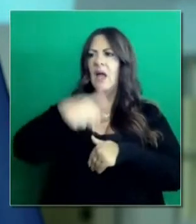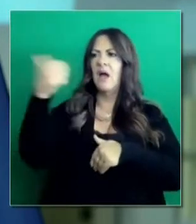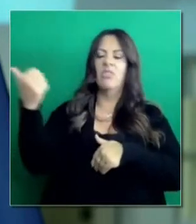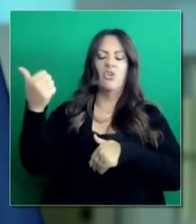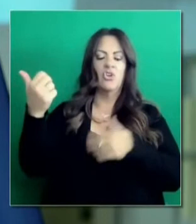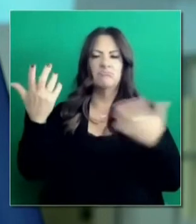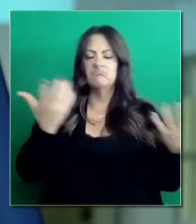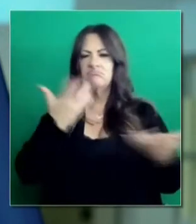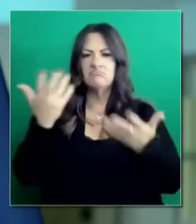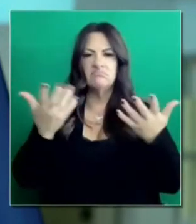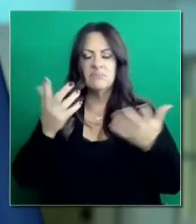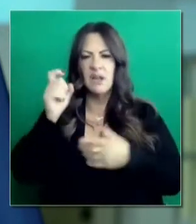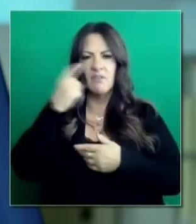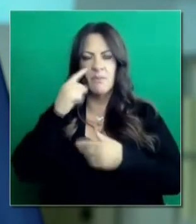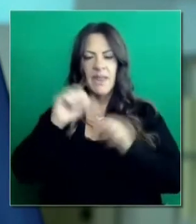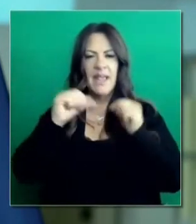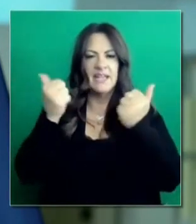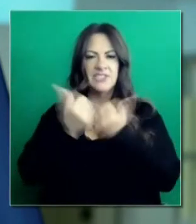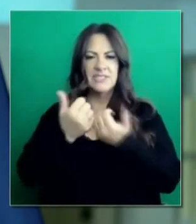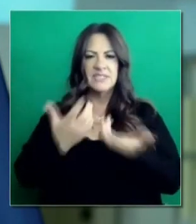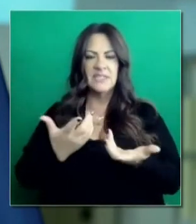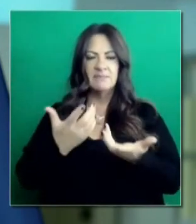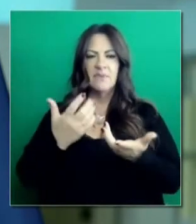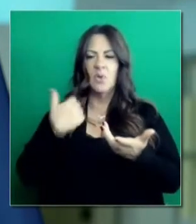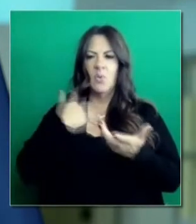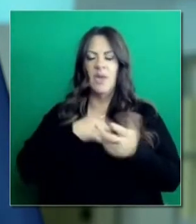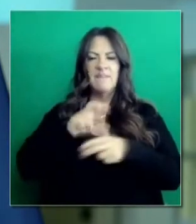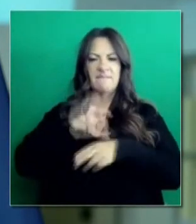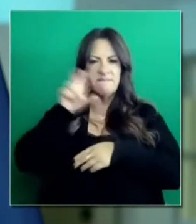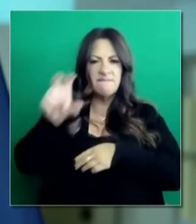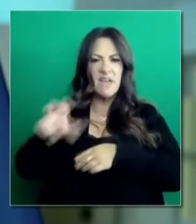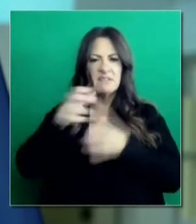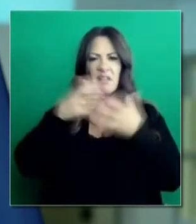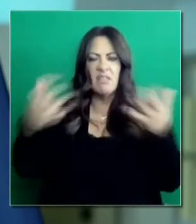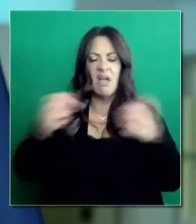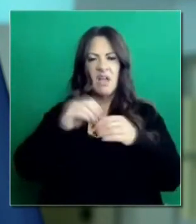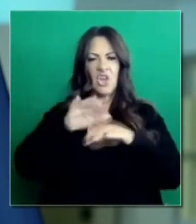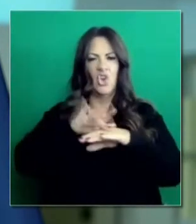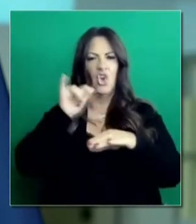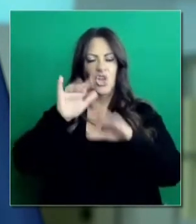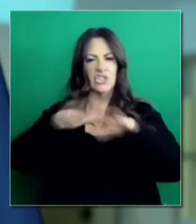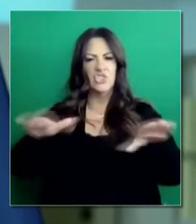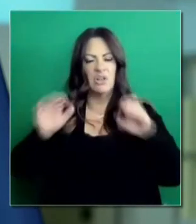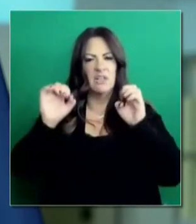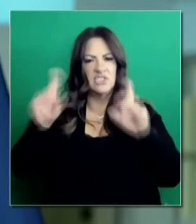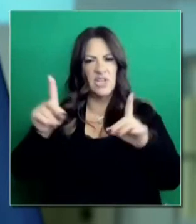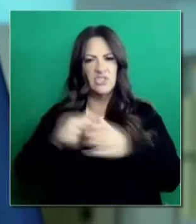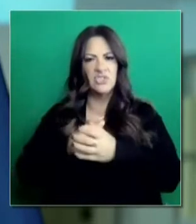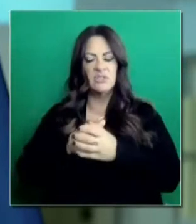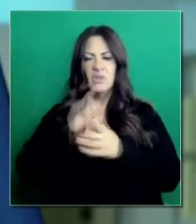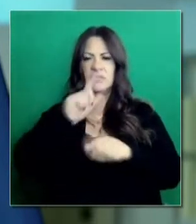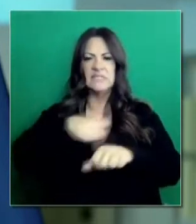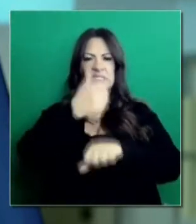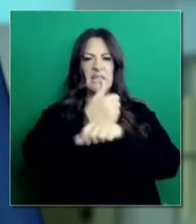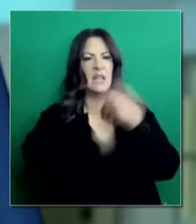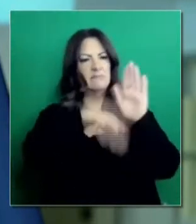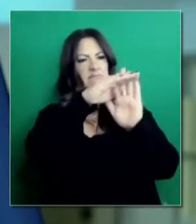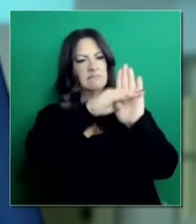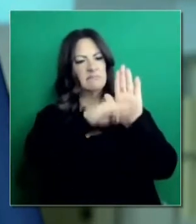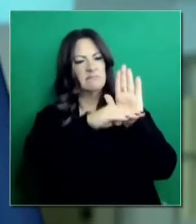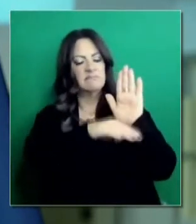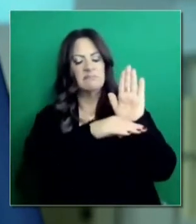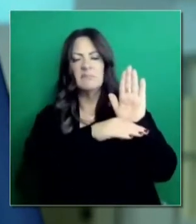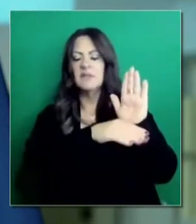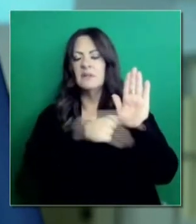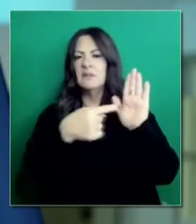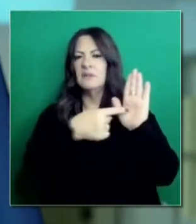in ECE, early childhood education, to put out a blueprint, first blueprint of its type